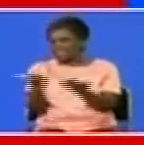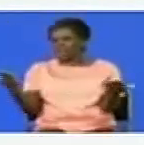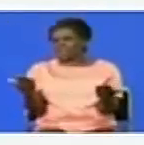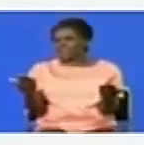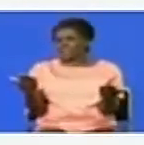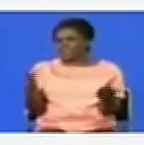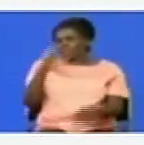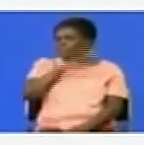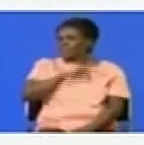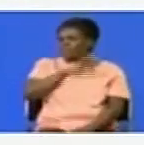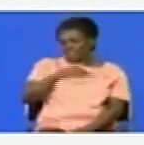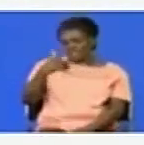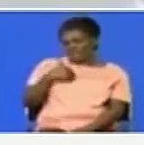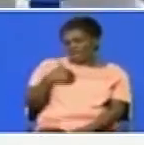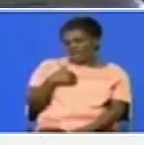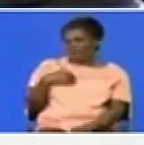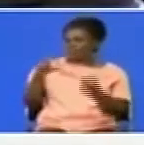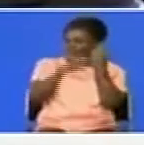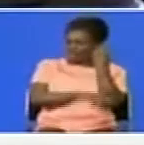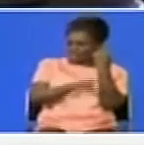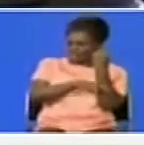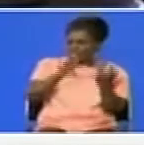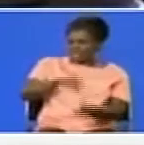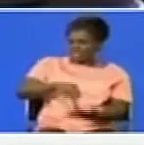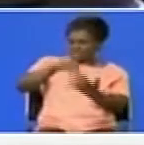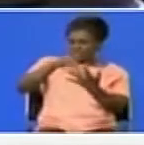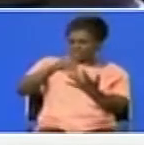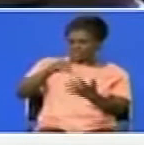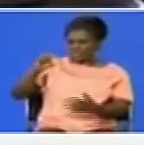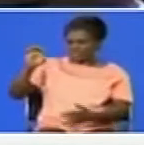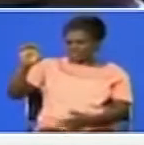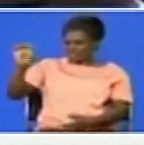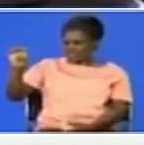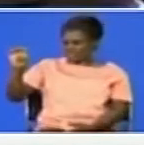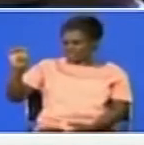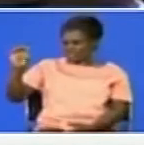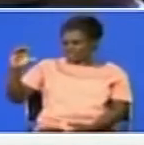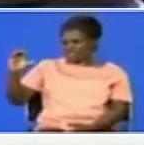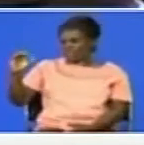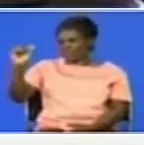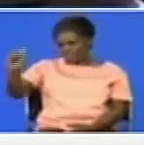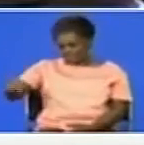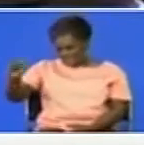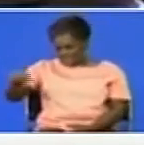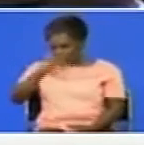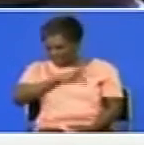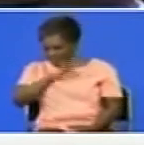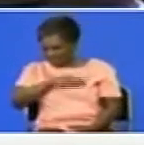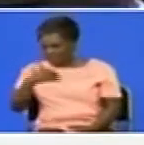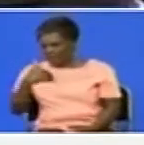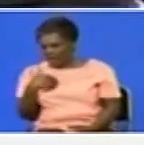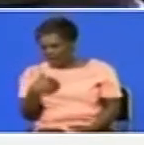be beneficial to both countries and especially in the EAC. Oh, yes, it's really beneficial.